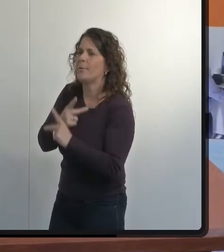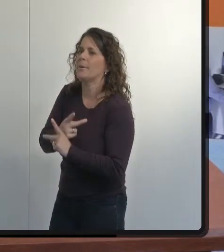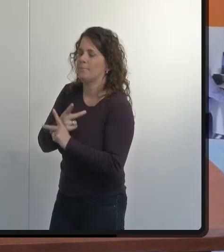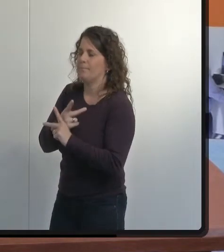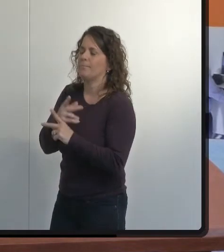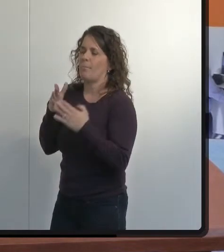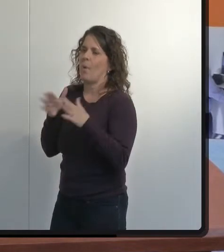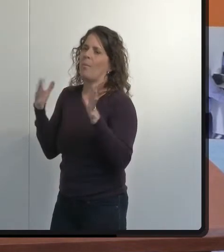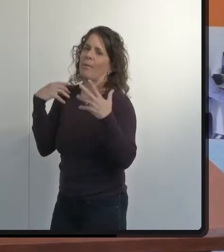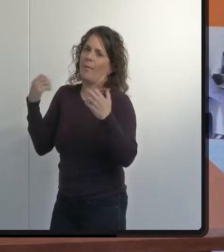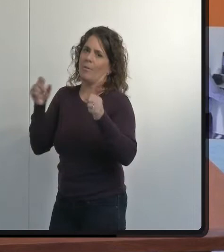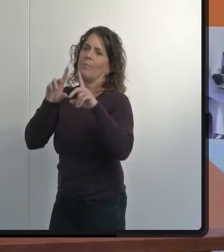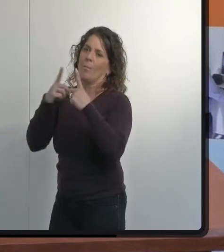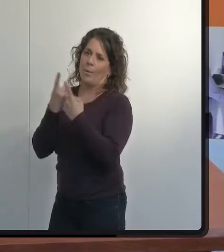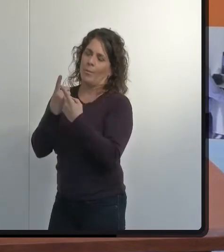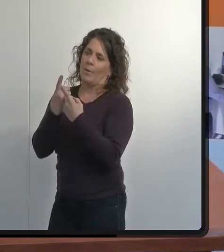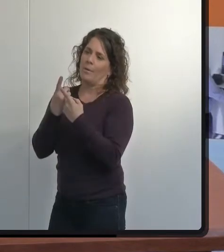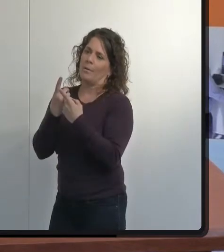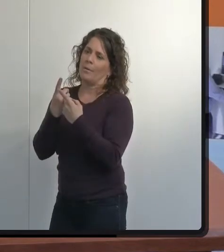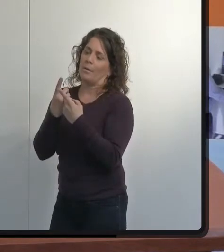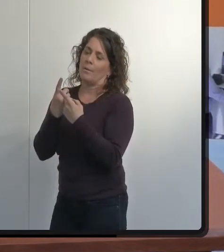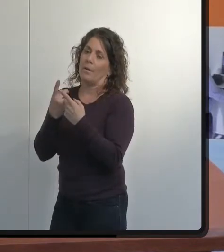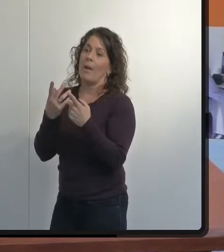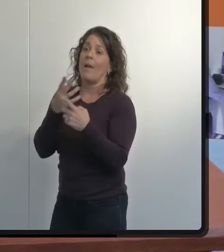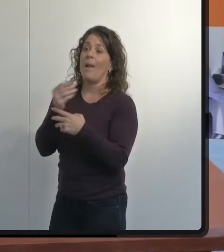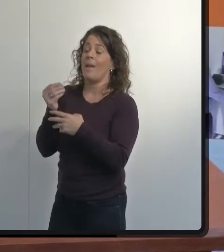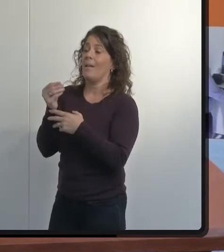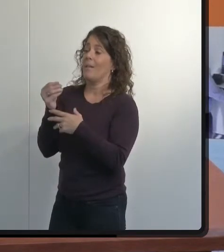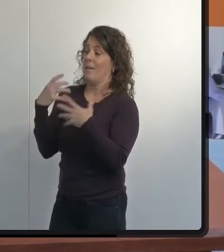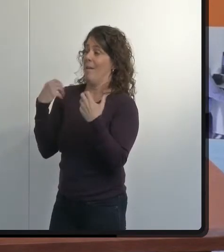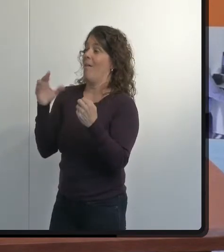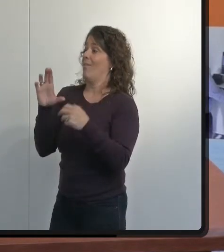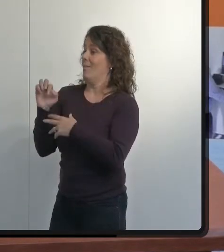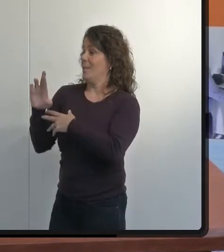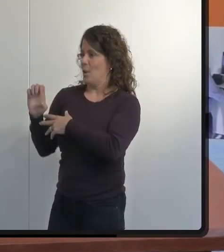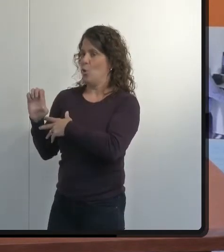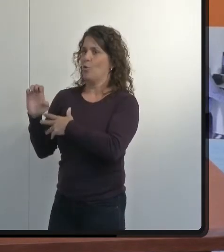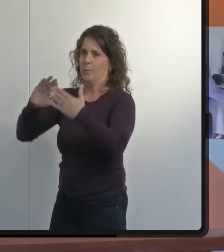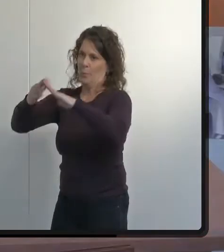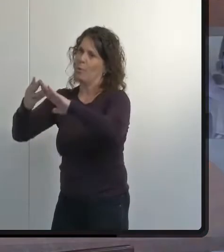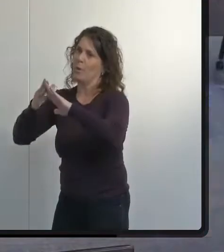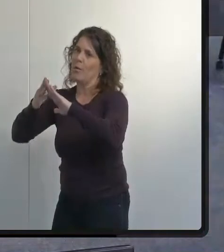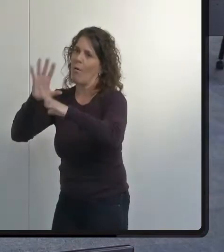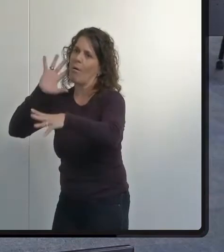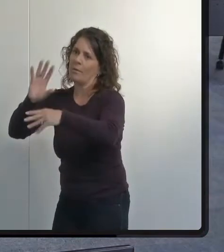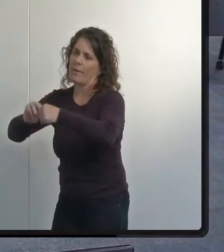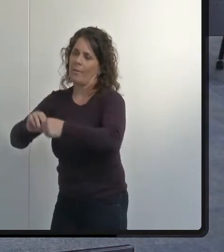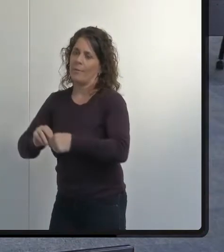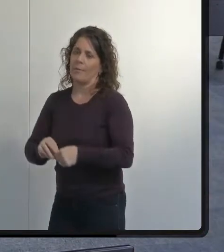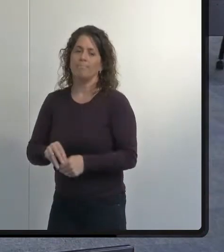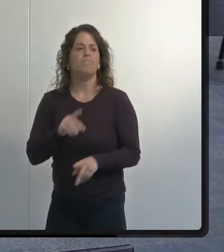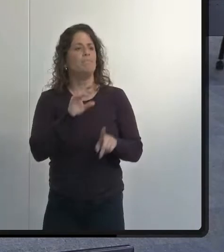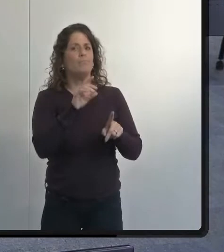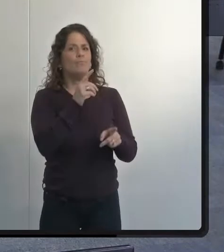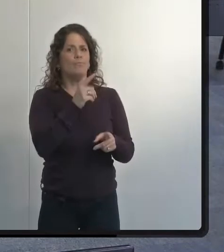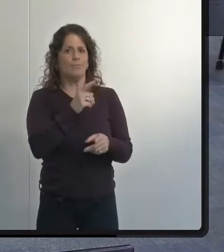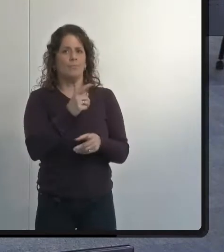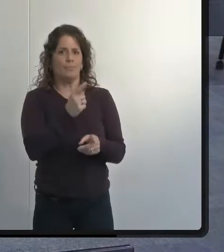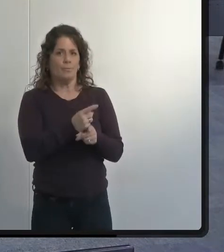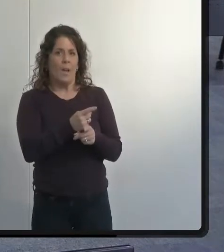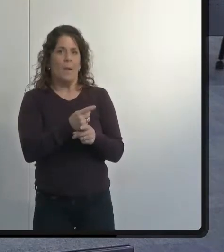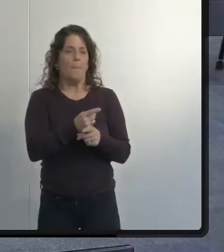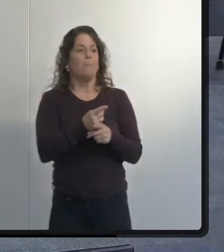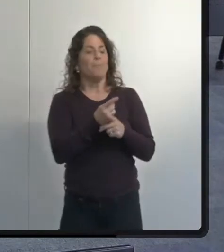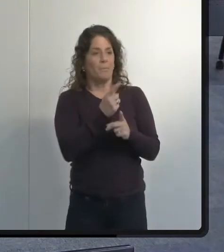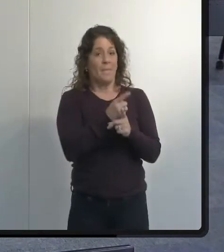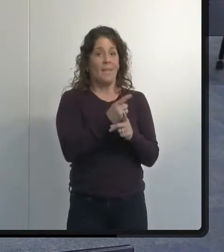Department as well as the healthcare community. Right, I understand about, this,